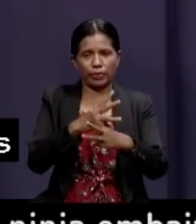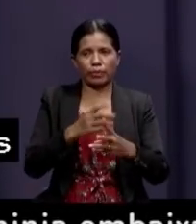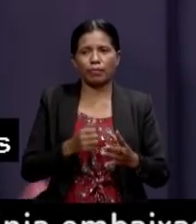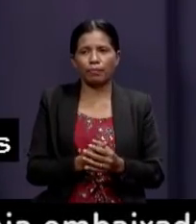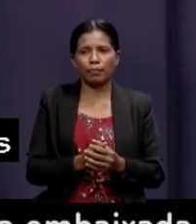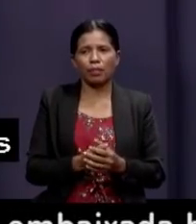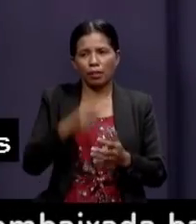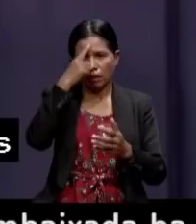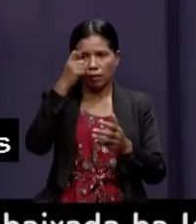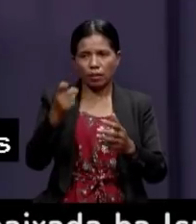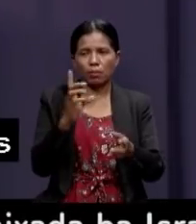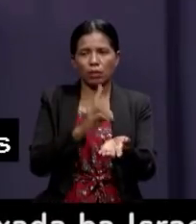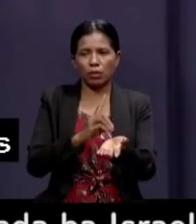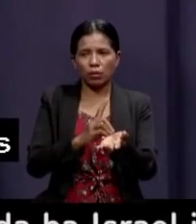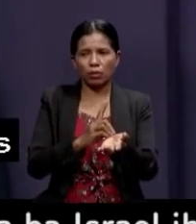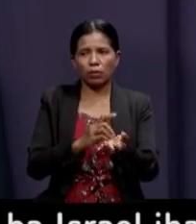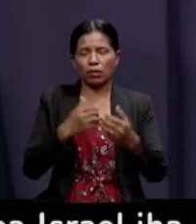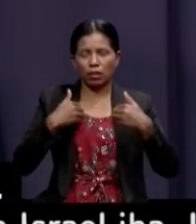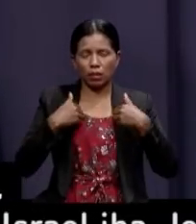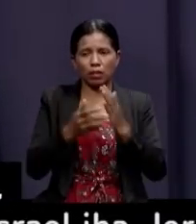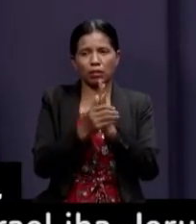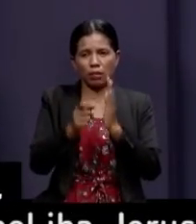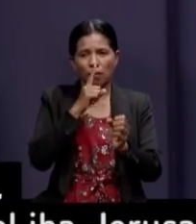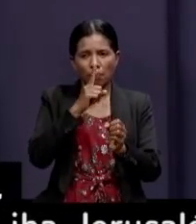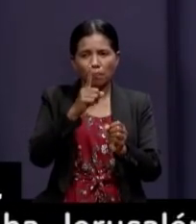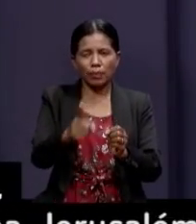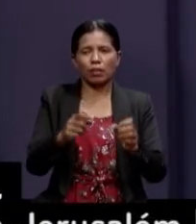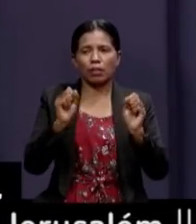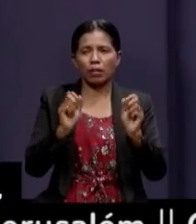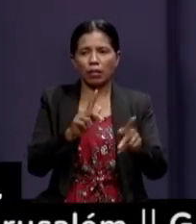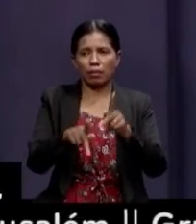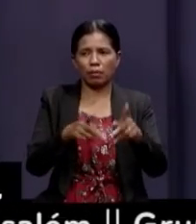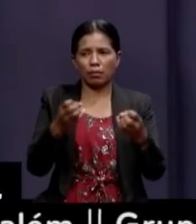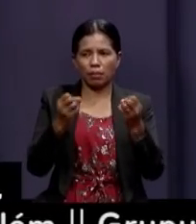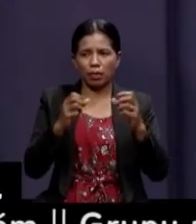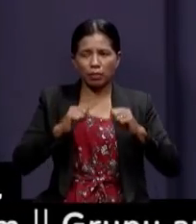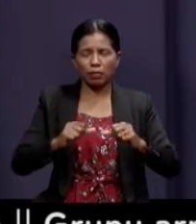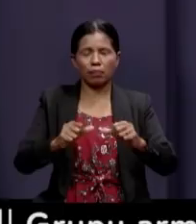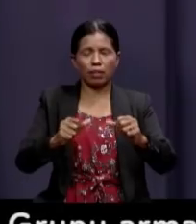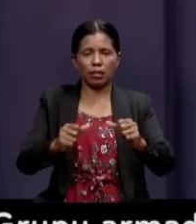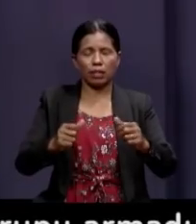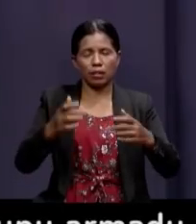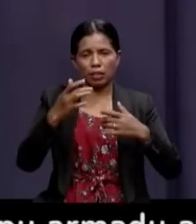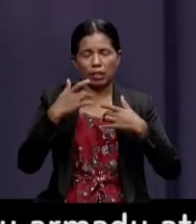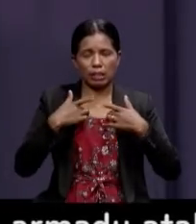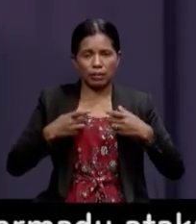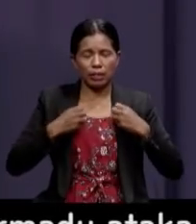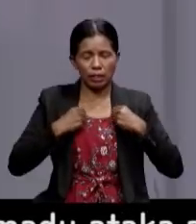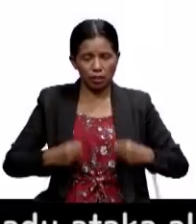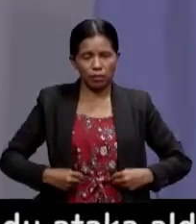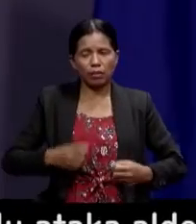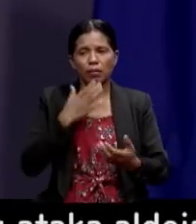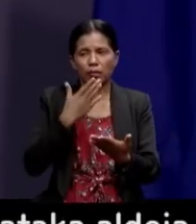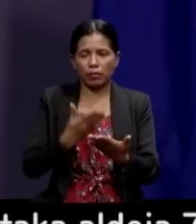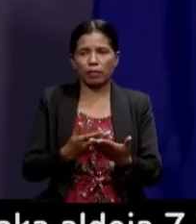because our doctors are so good and picking up the large number of people who have actually very mild conditions, particularly those in the older